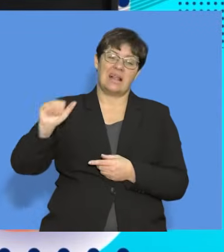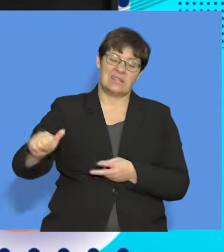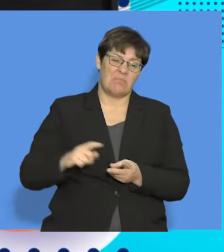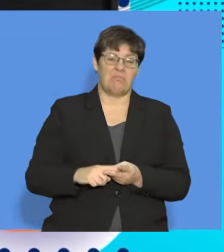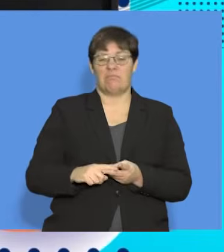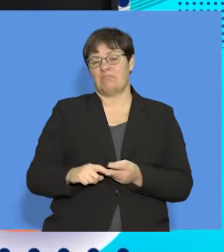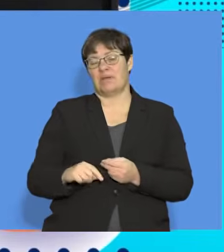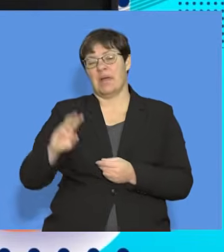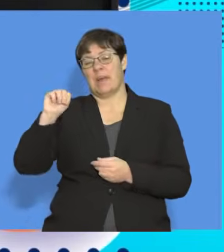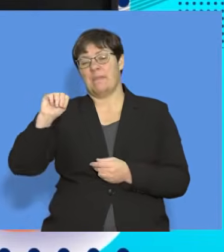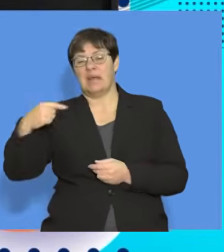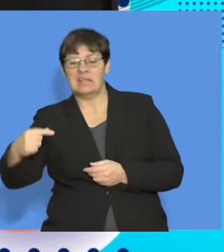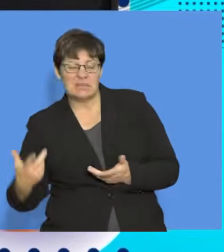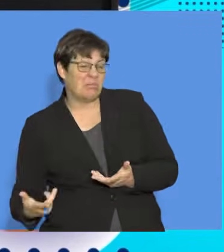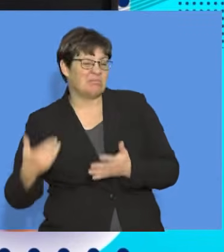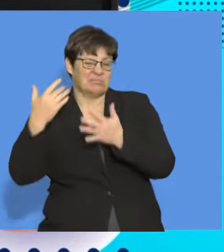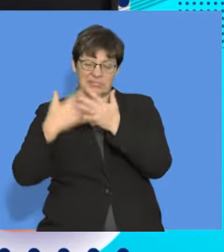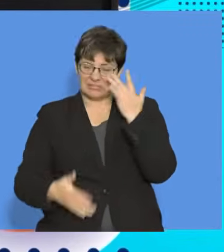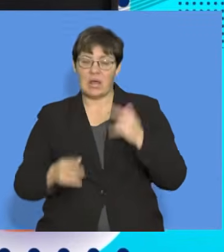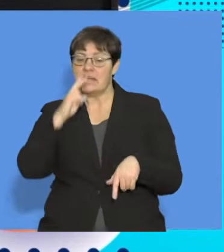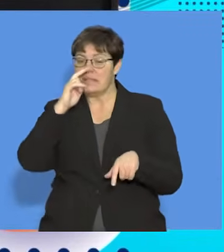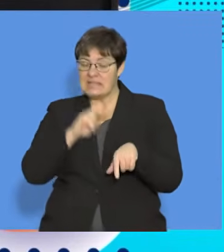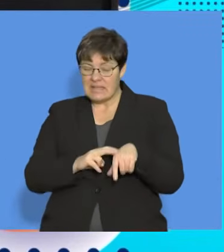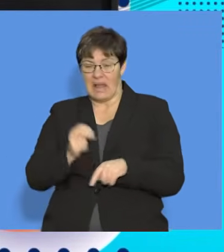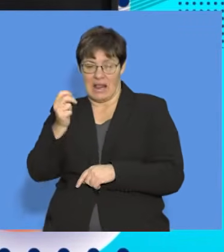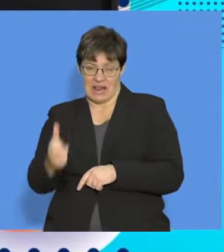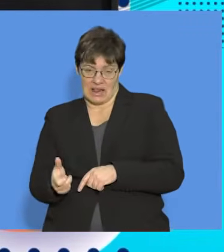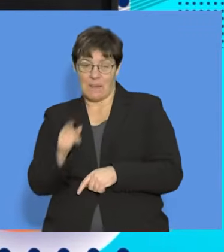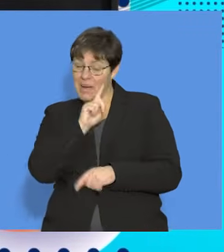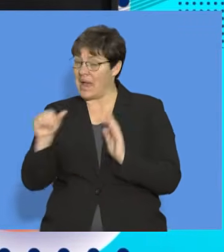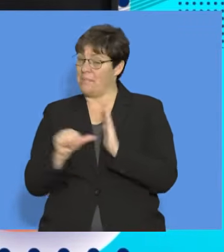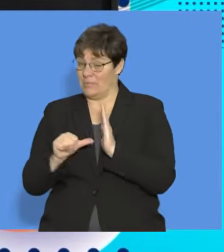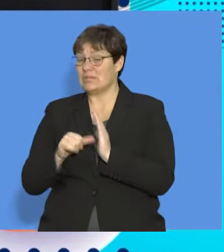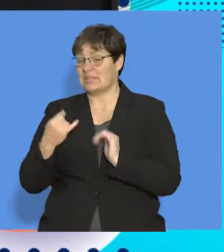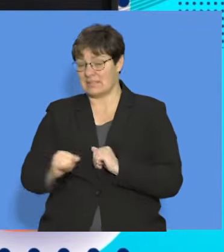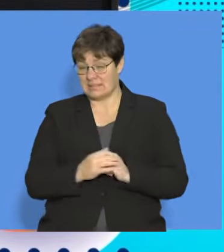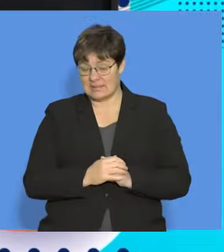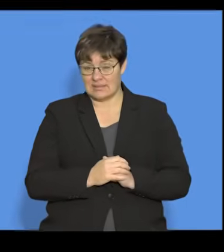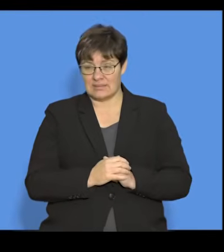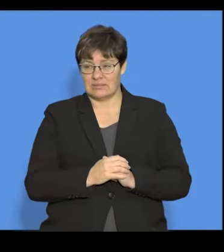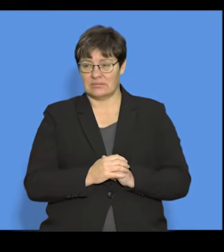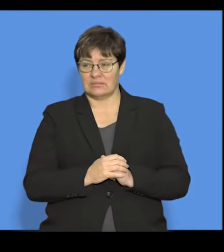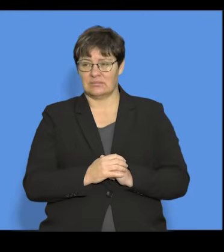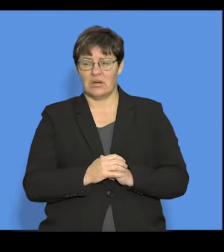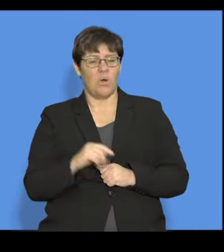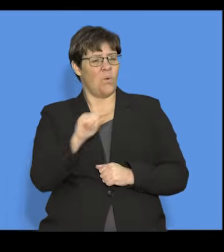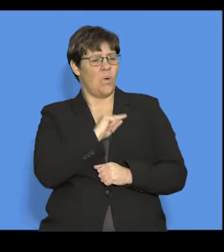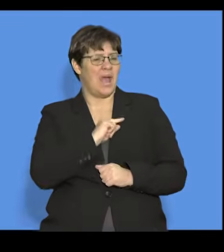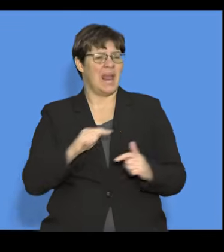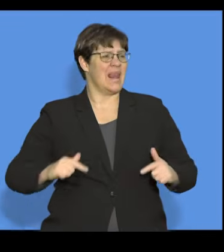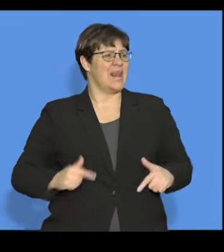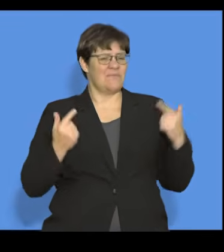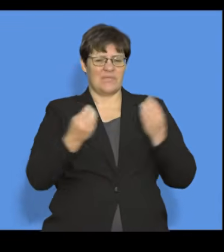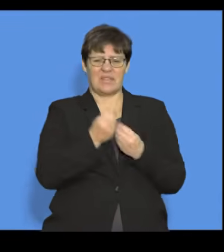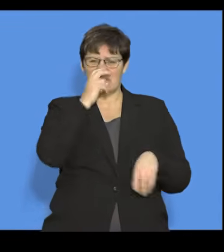your magnesium, potassium, that are needed in small amounts but still are crucial. Why is it that living